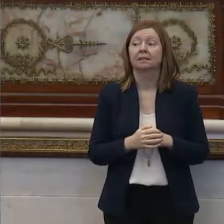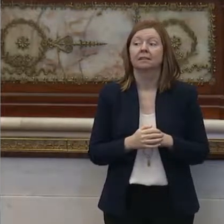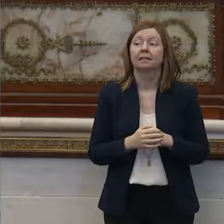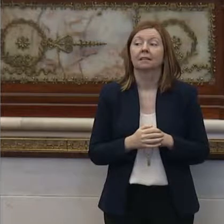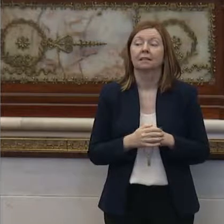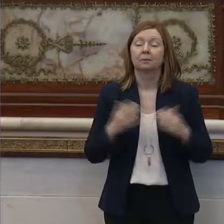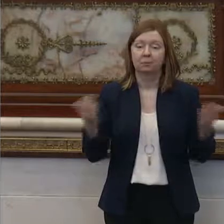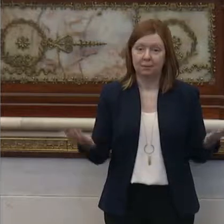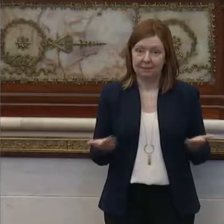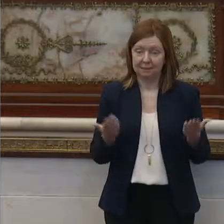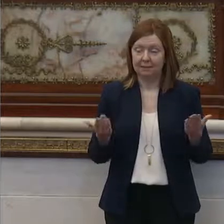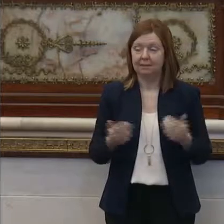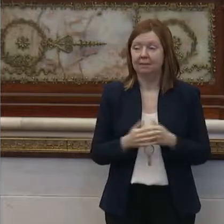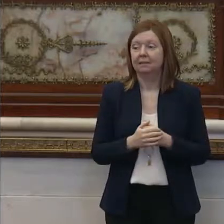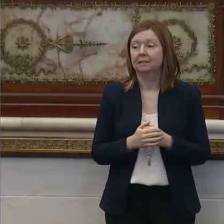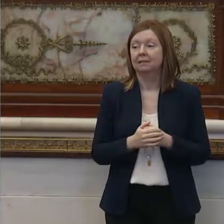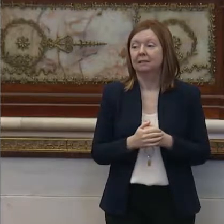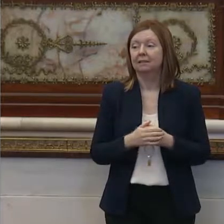Present.